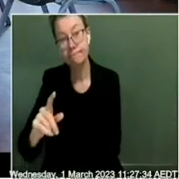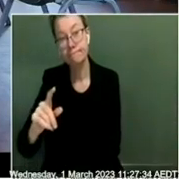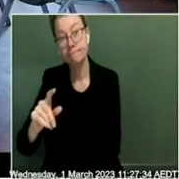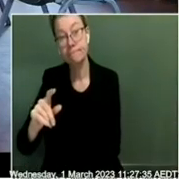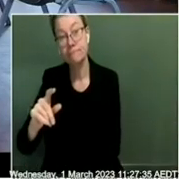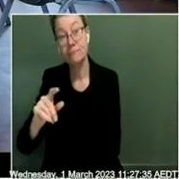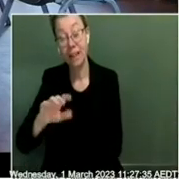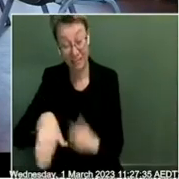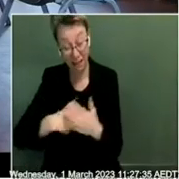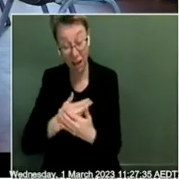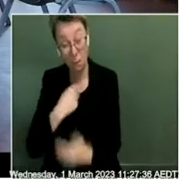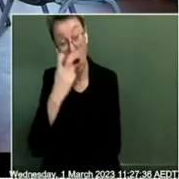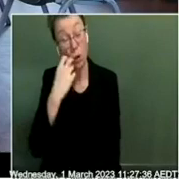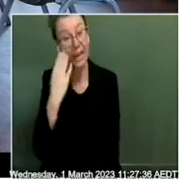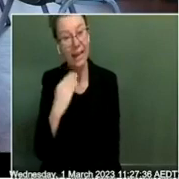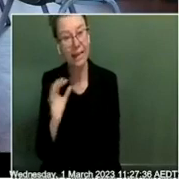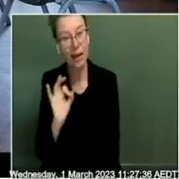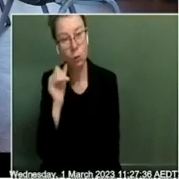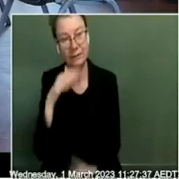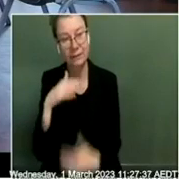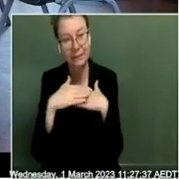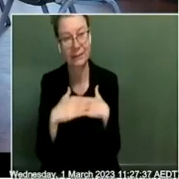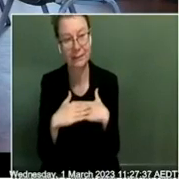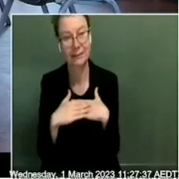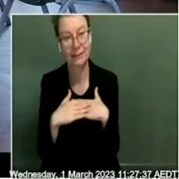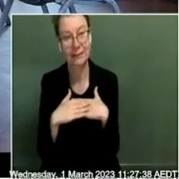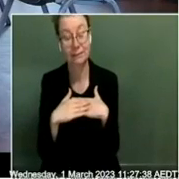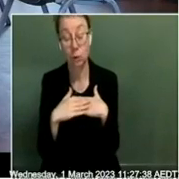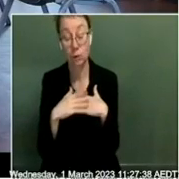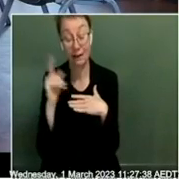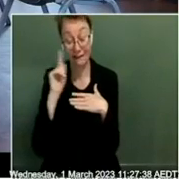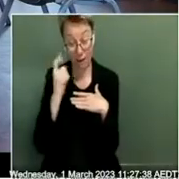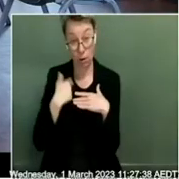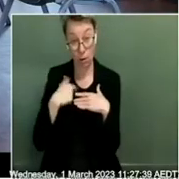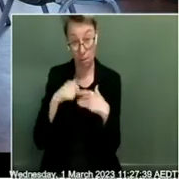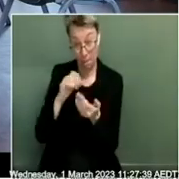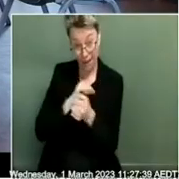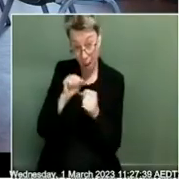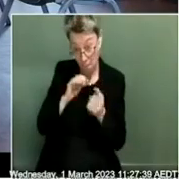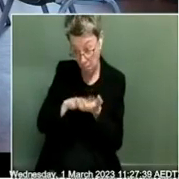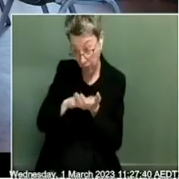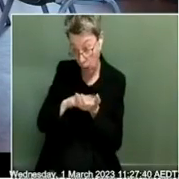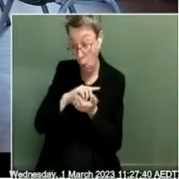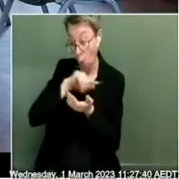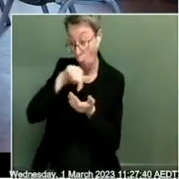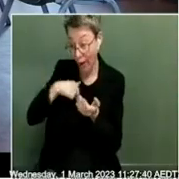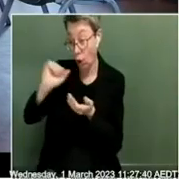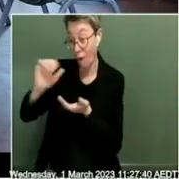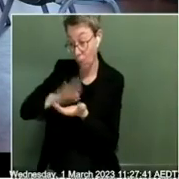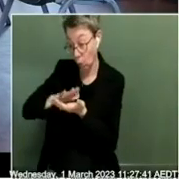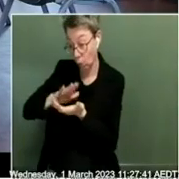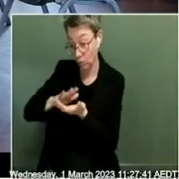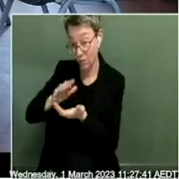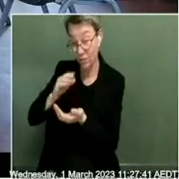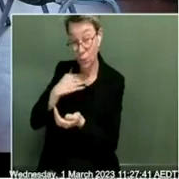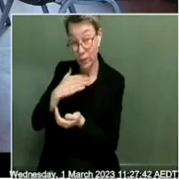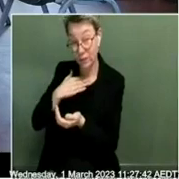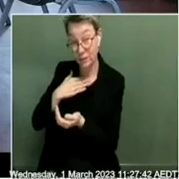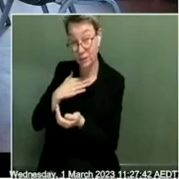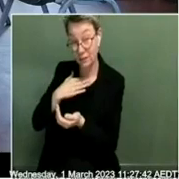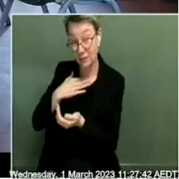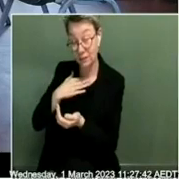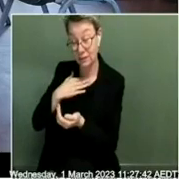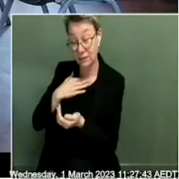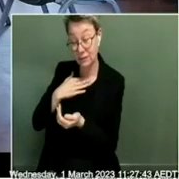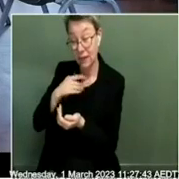Because we're her voices now. Yeah. And nobody listened to her. They gamminly did, but... Look, tragically, this is